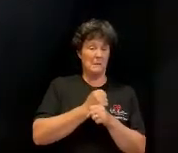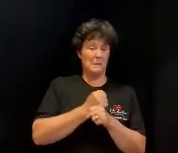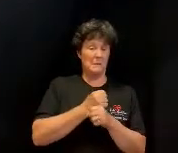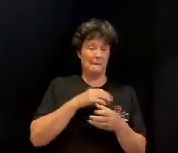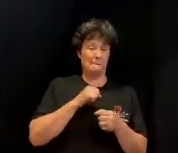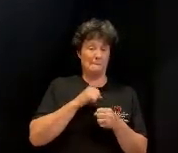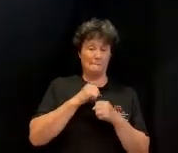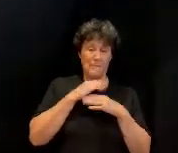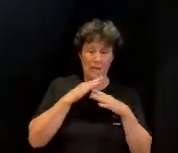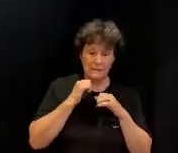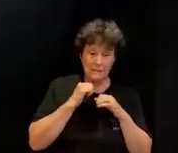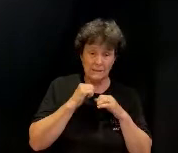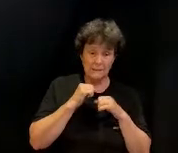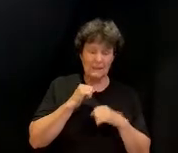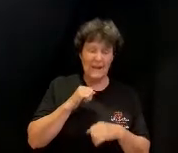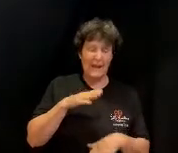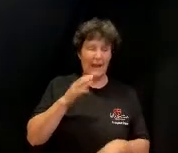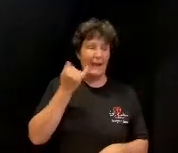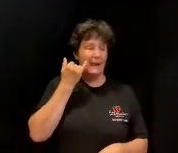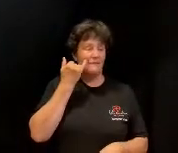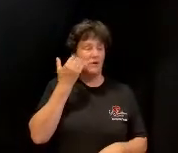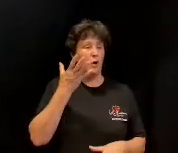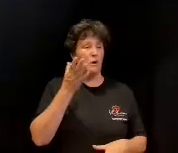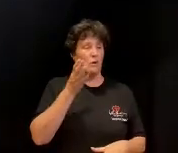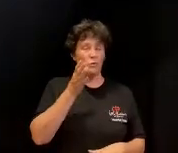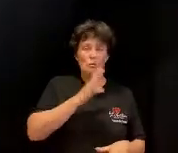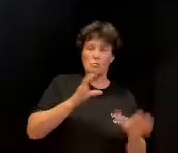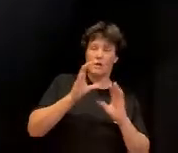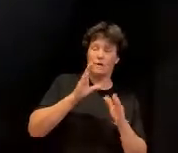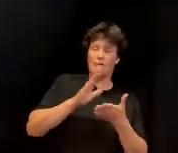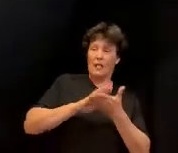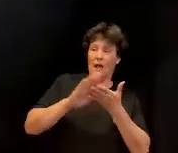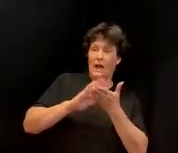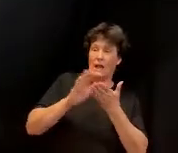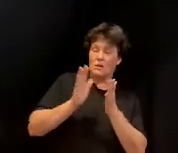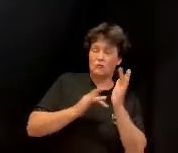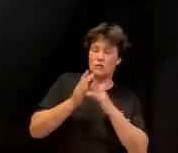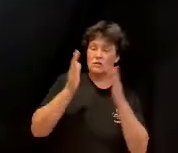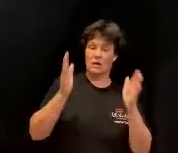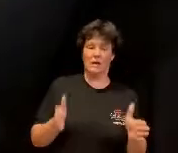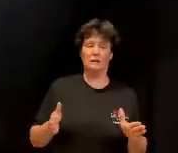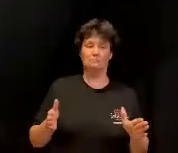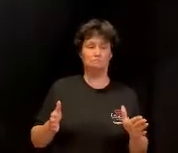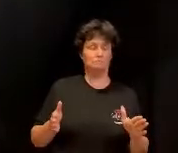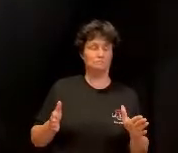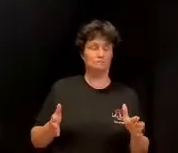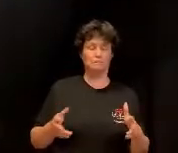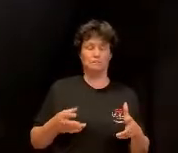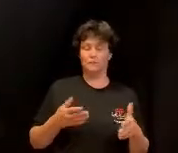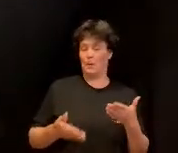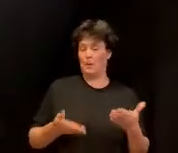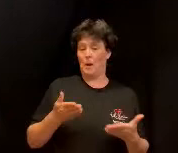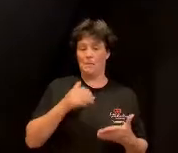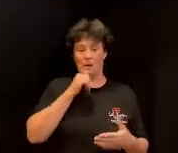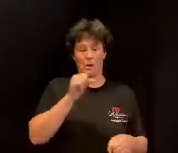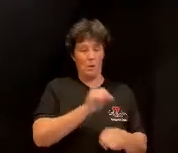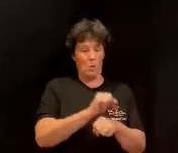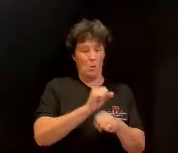If you're looking for clean, squeaky clean Christianity, this is probably not going to be that for you.